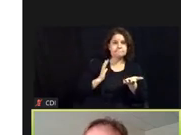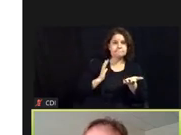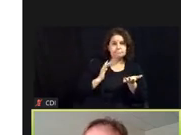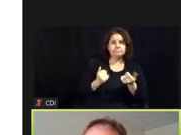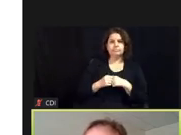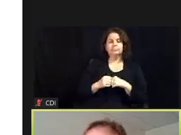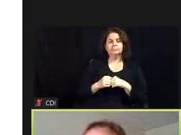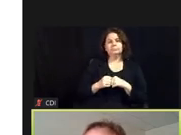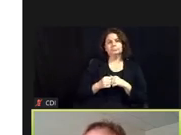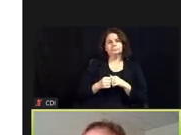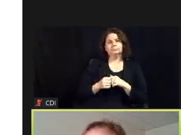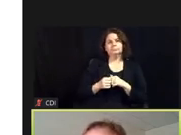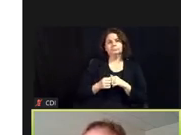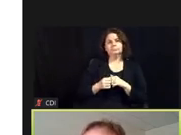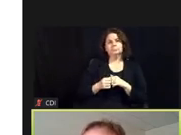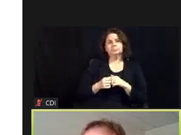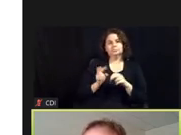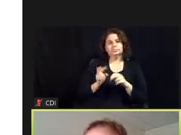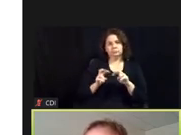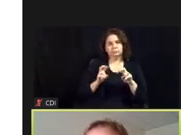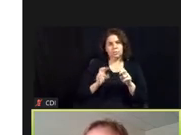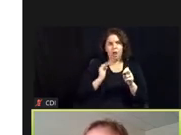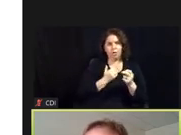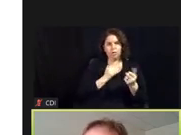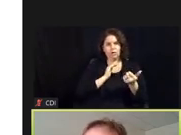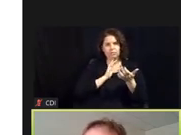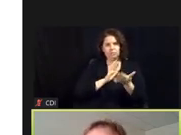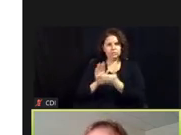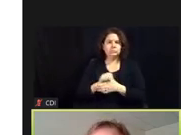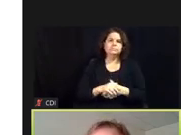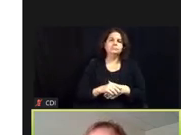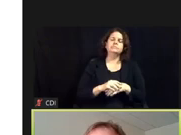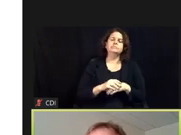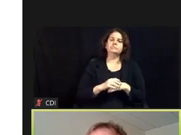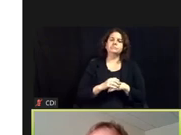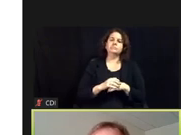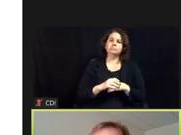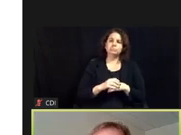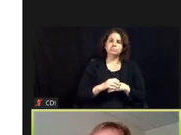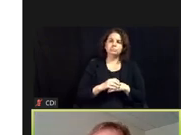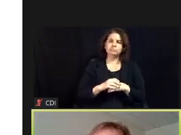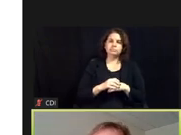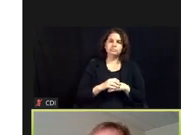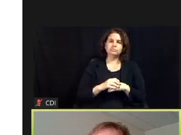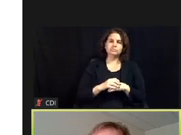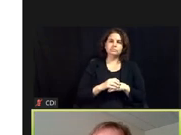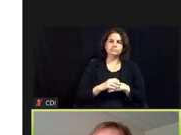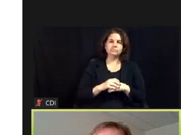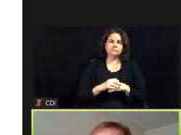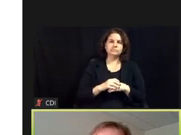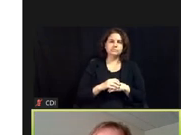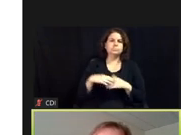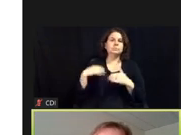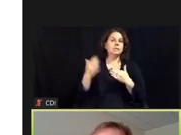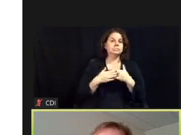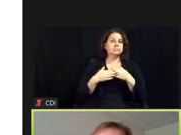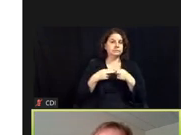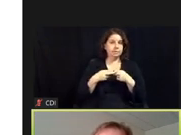and assess our contact tracing efforts that will help us do even better. Next, please.